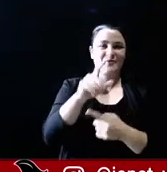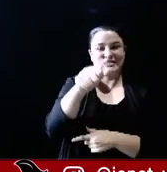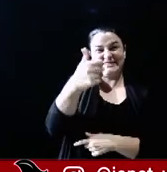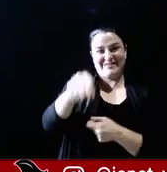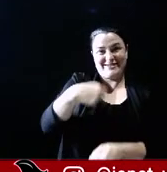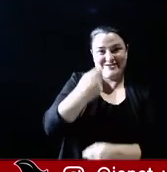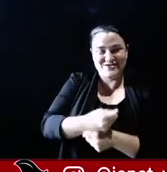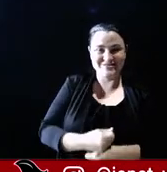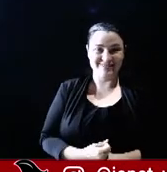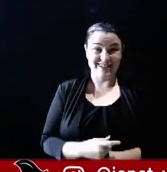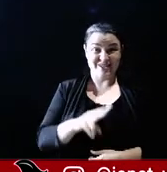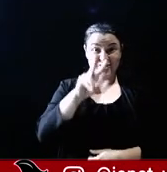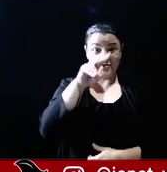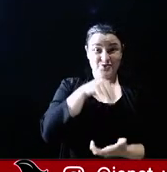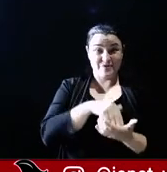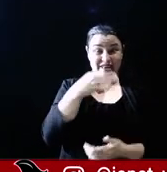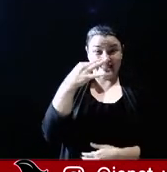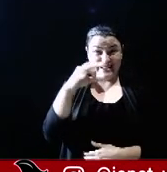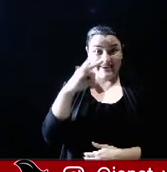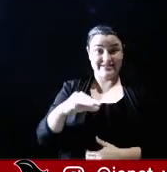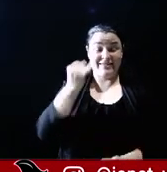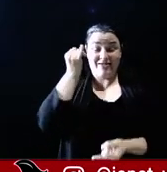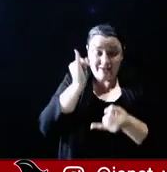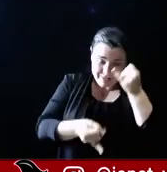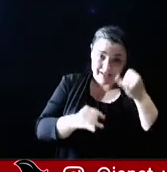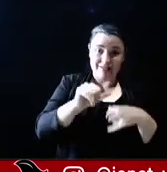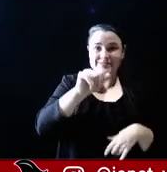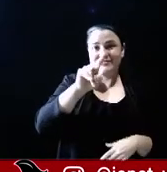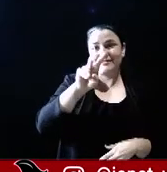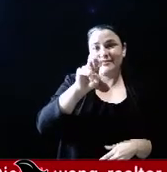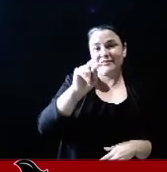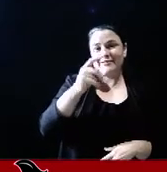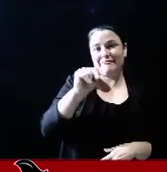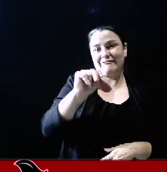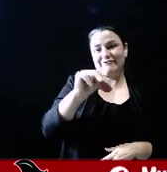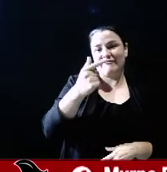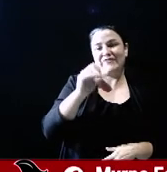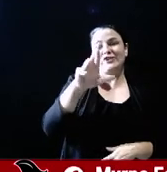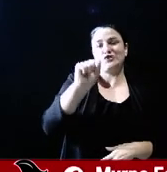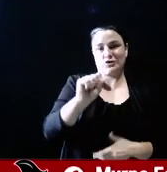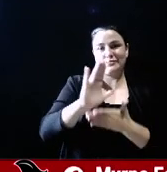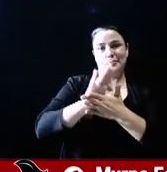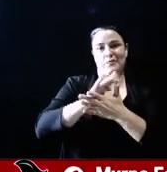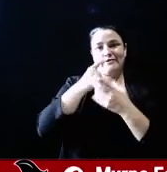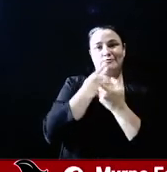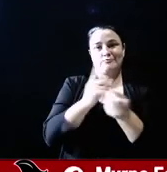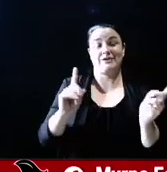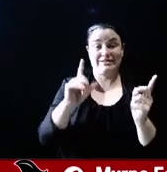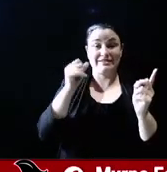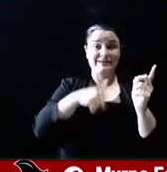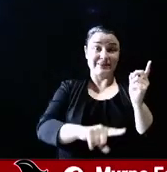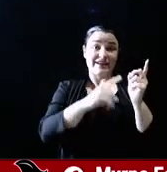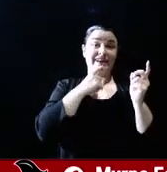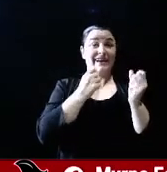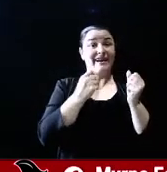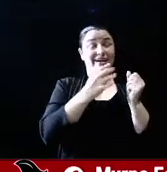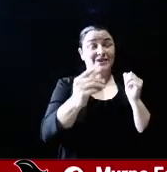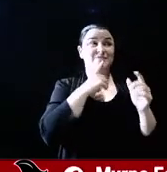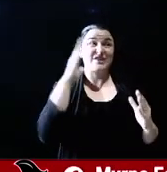And in 2019, the final Avengers movie was released and became the highest grossing film of all time, while also making many grown men cry for the first